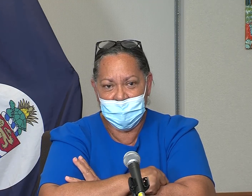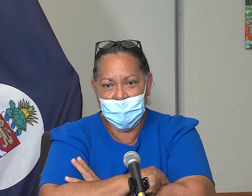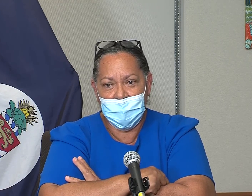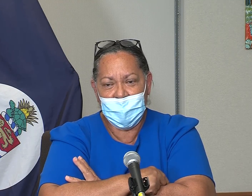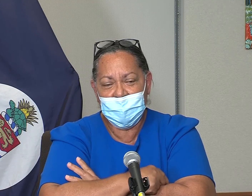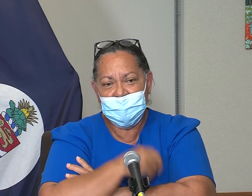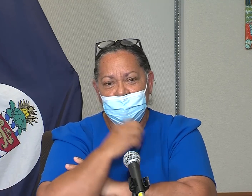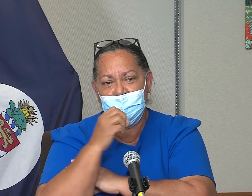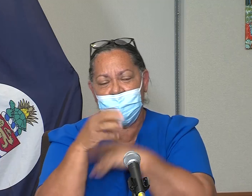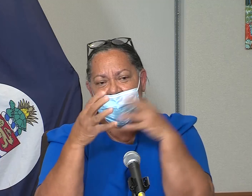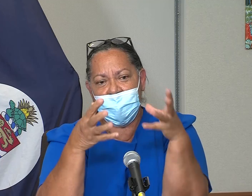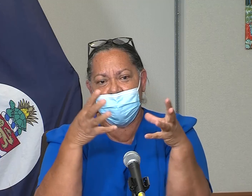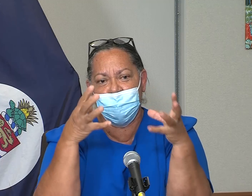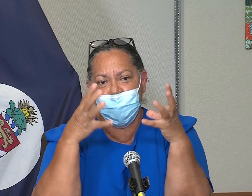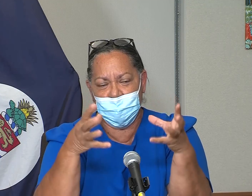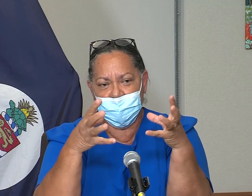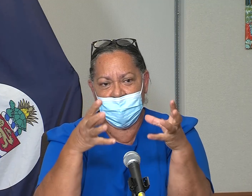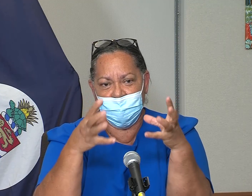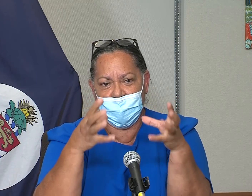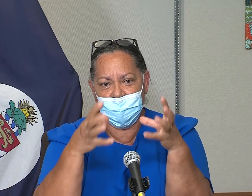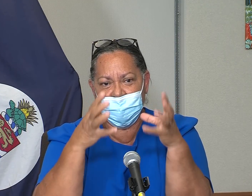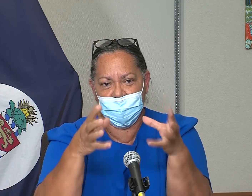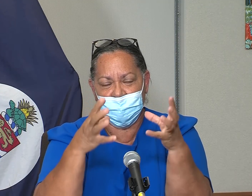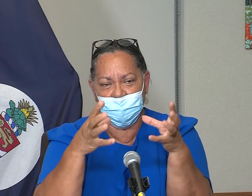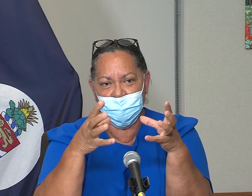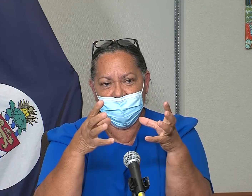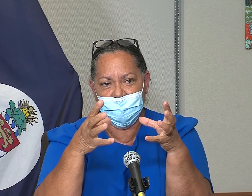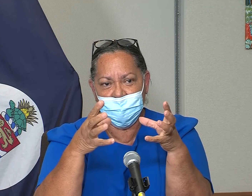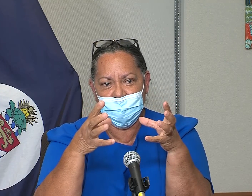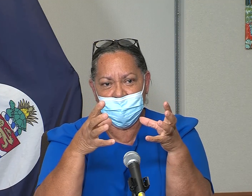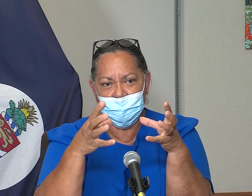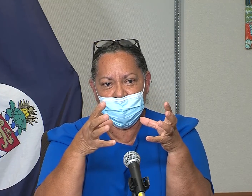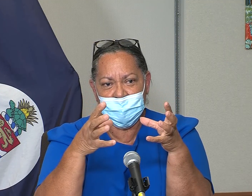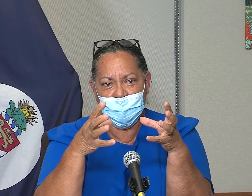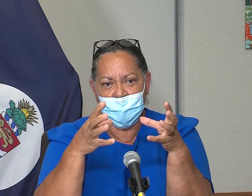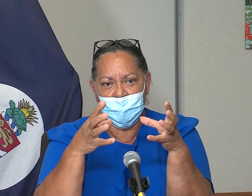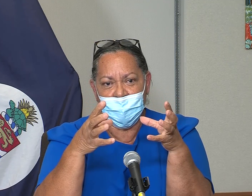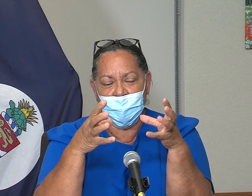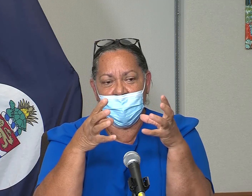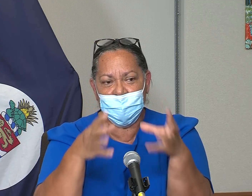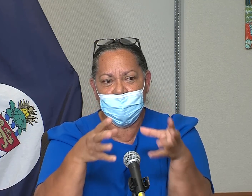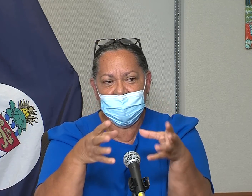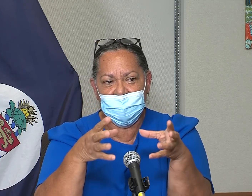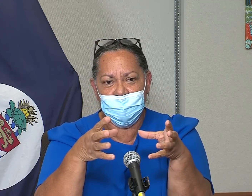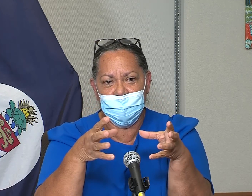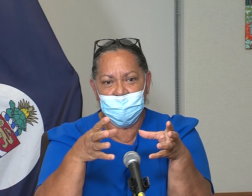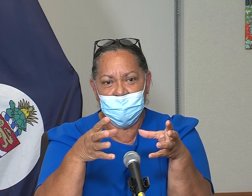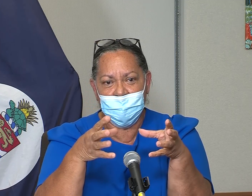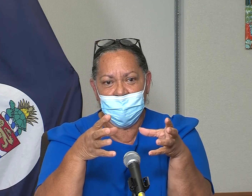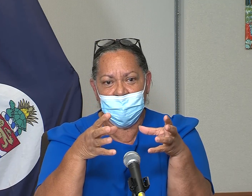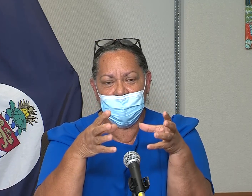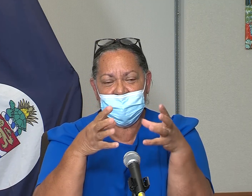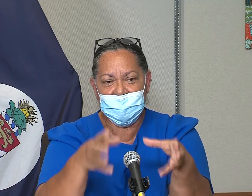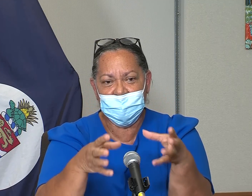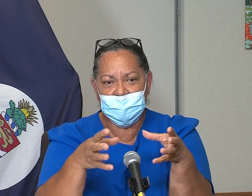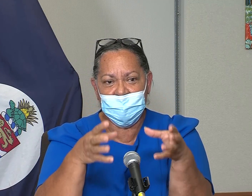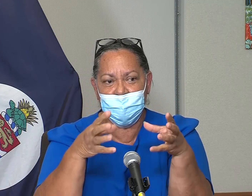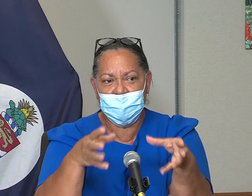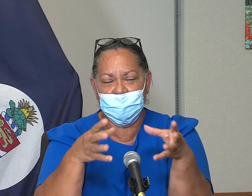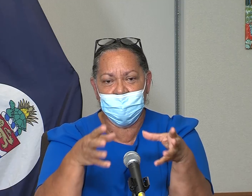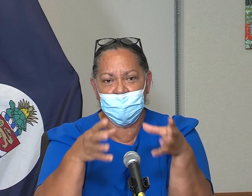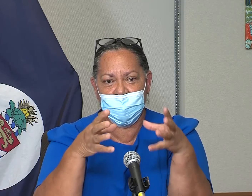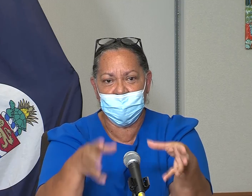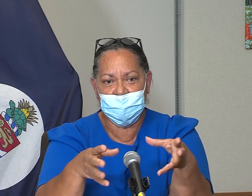again, because if we don't have a root and a foundation, our optimism results